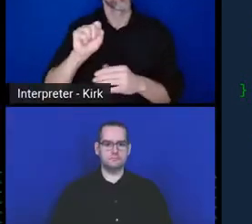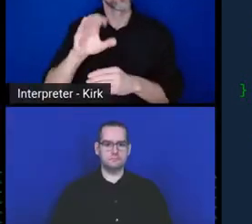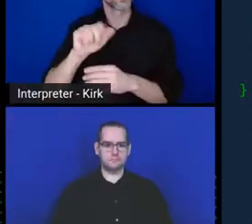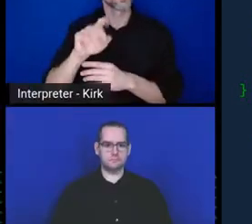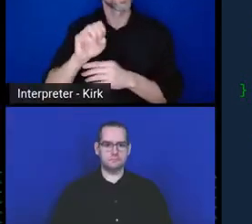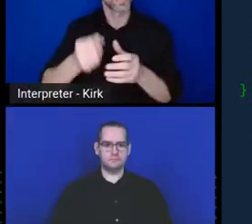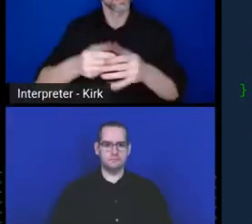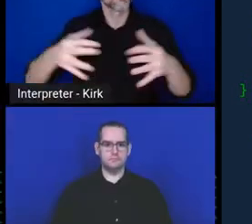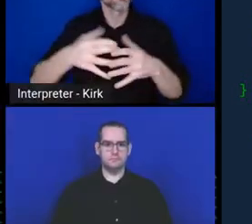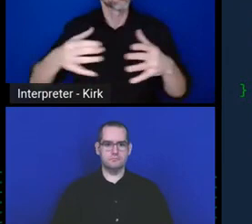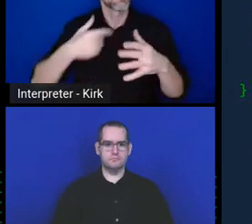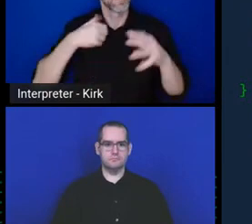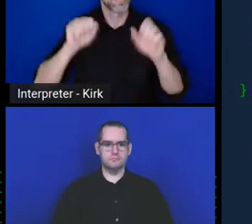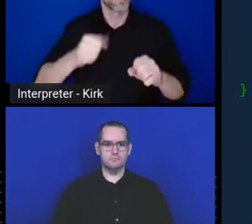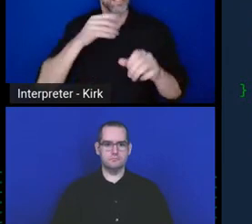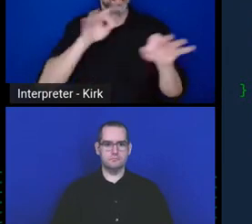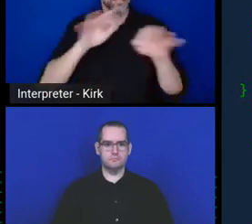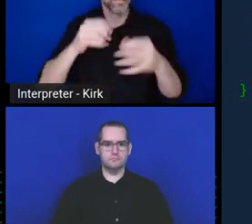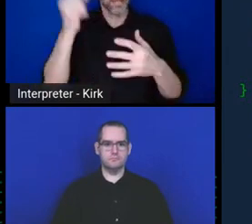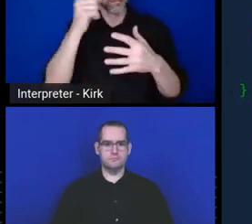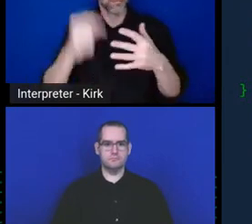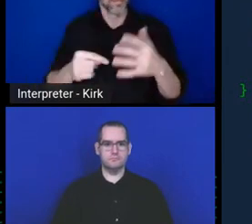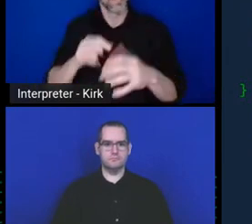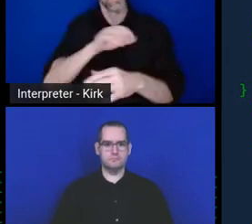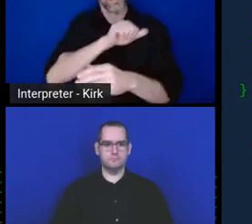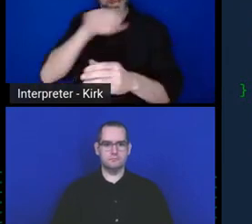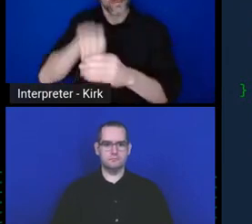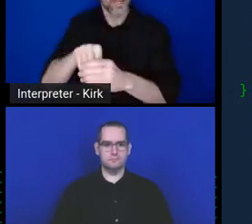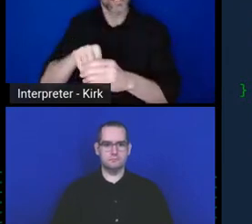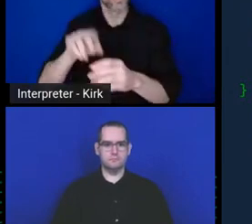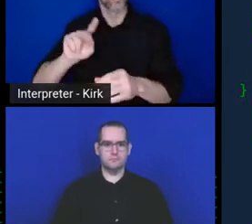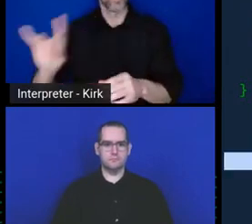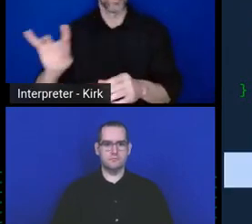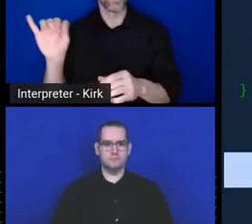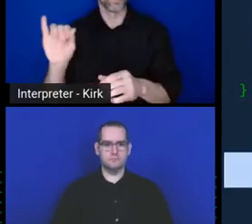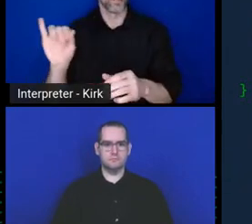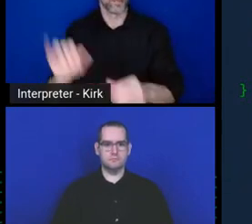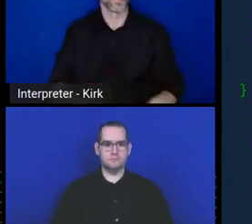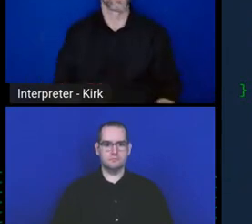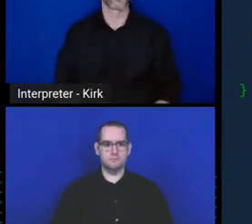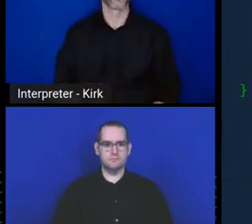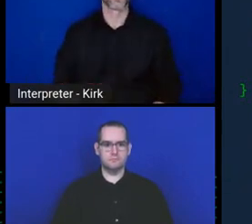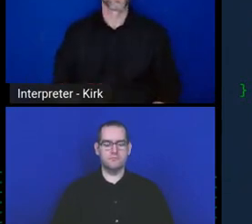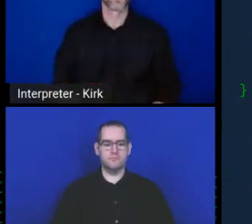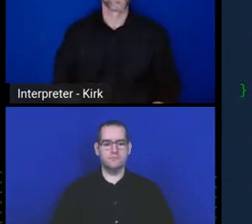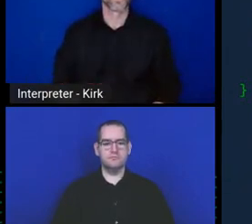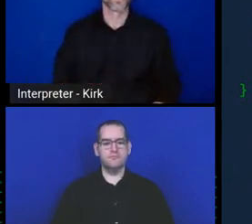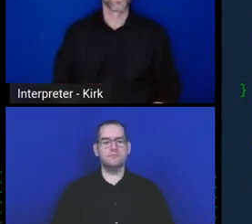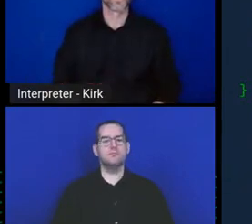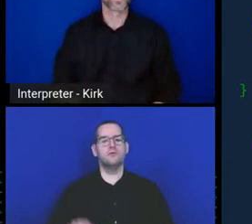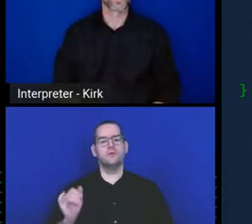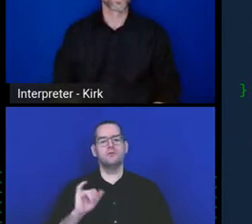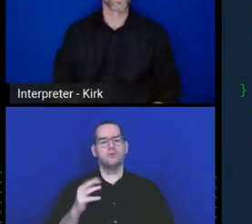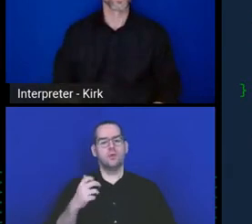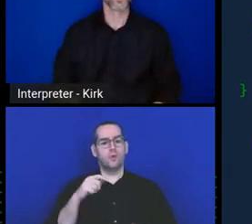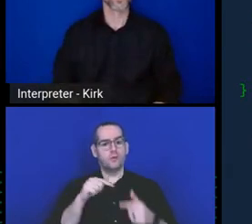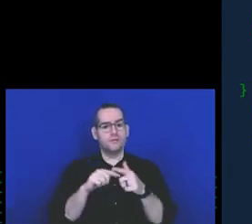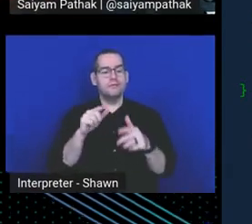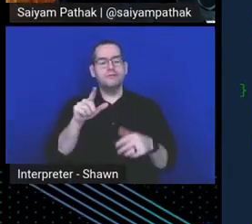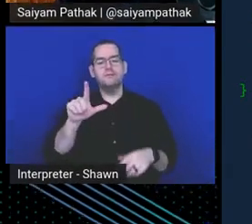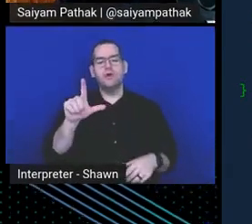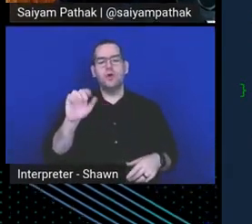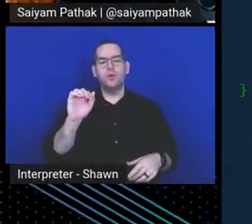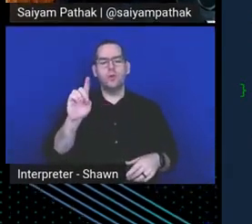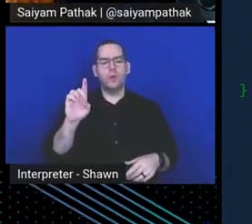can define those as well in the Kubernetes section. Then on the release side, I have just given, I want this service not as a load balancer, but